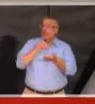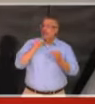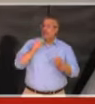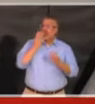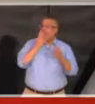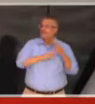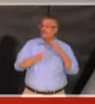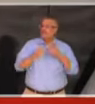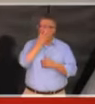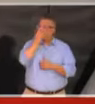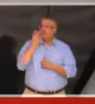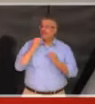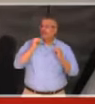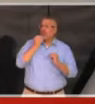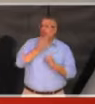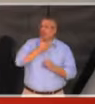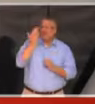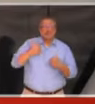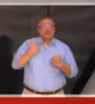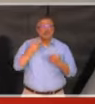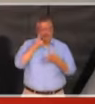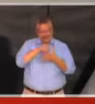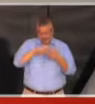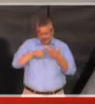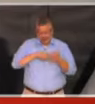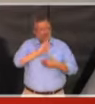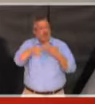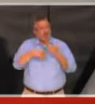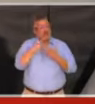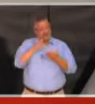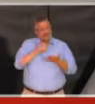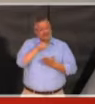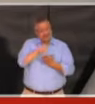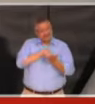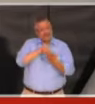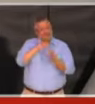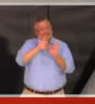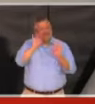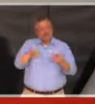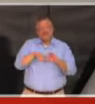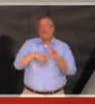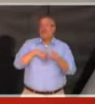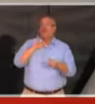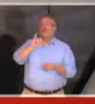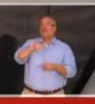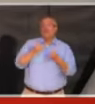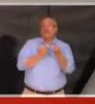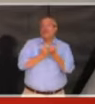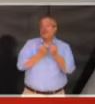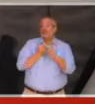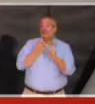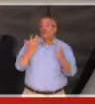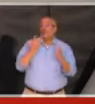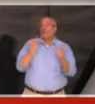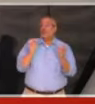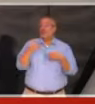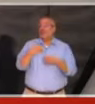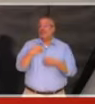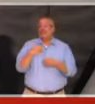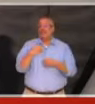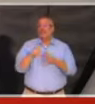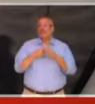youth, our homeless youth, everyone who needs to have the door opened for them. And the bill was supported by some great organizations,